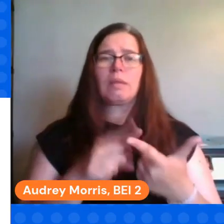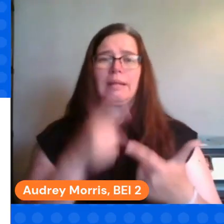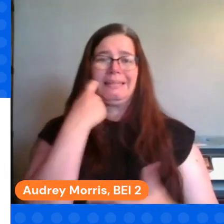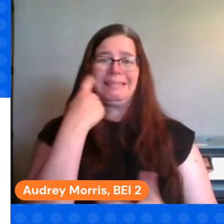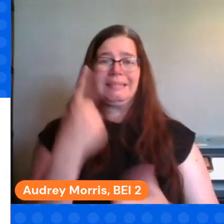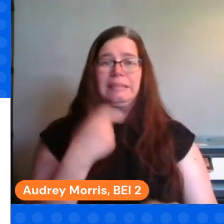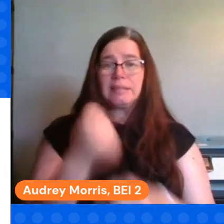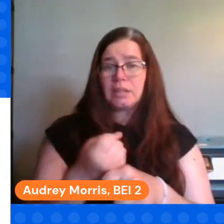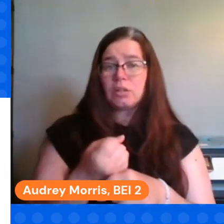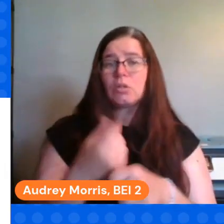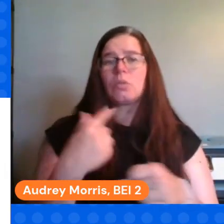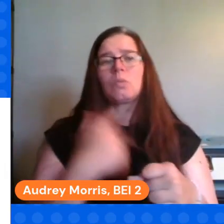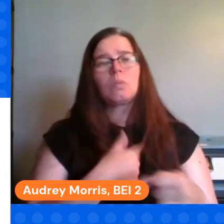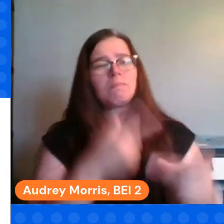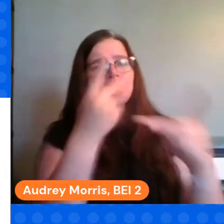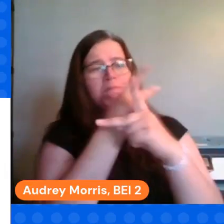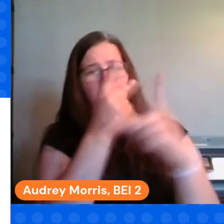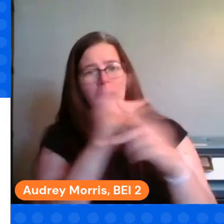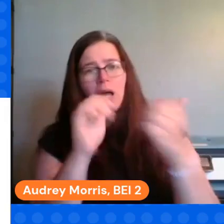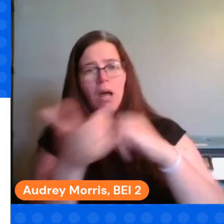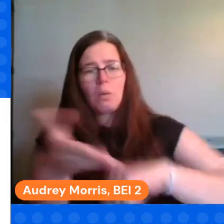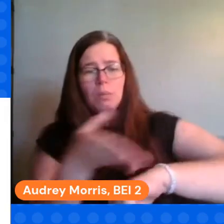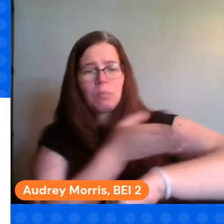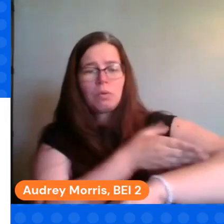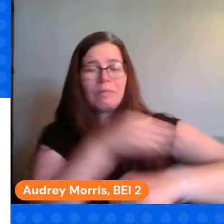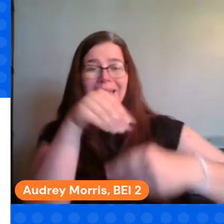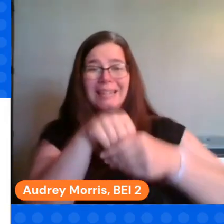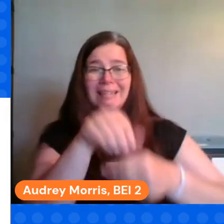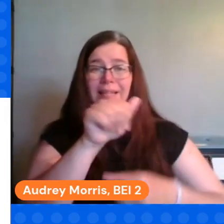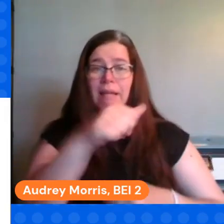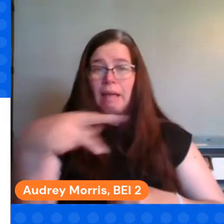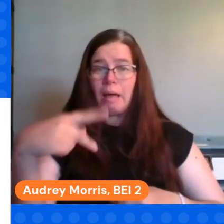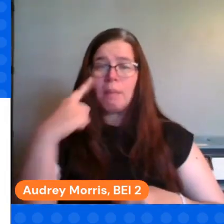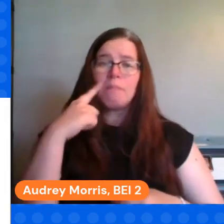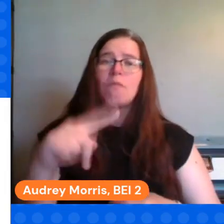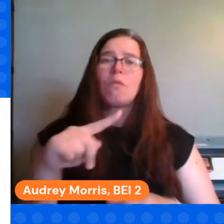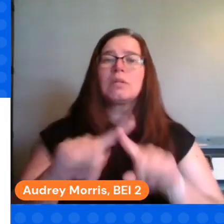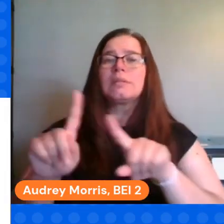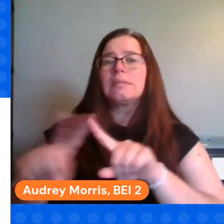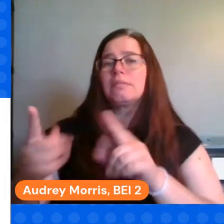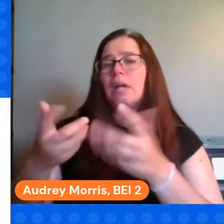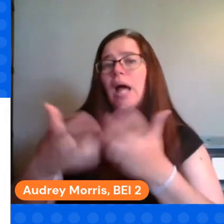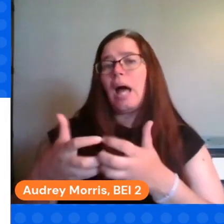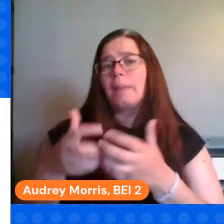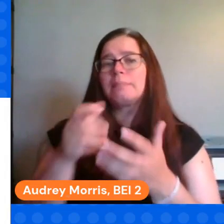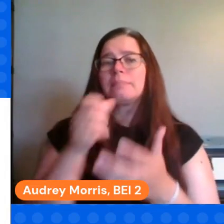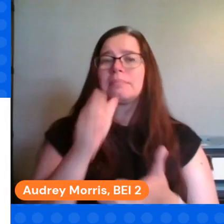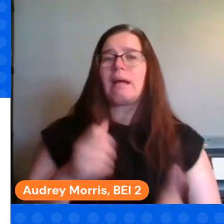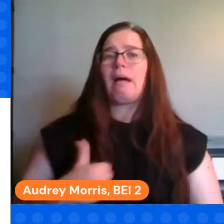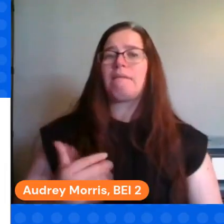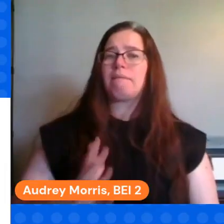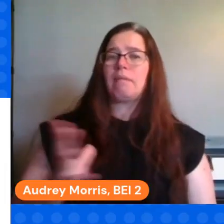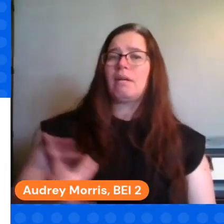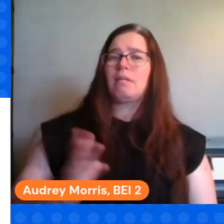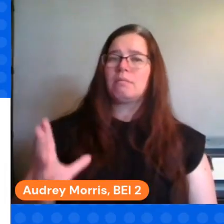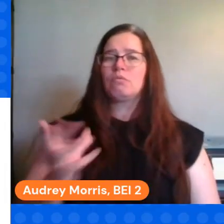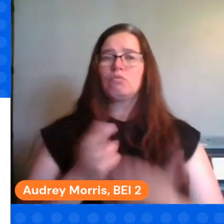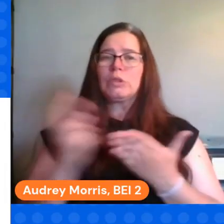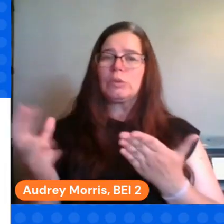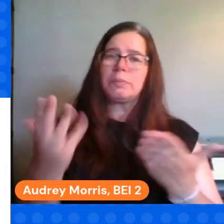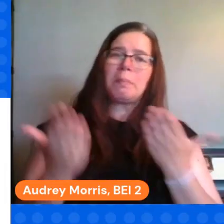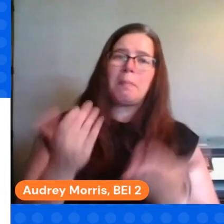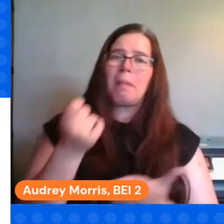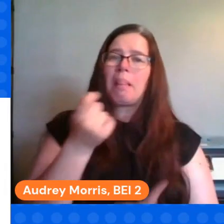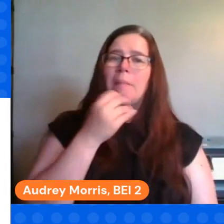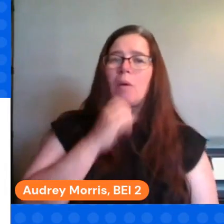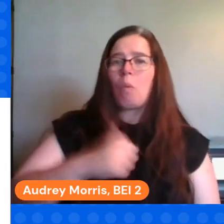ways to improve performance within the app for devices that don't have necessarily high-end resources or maybe are a little bit older devices.